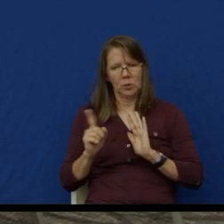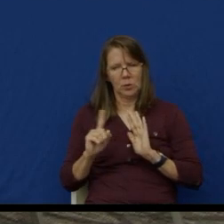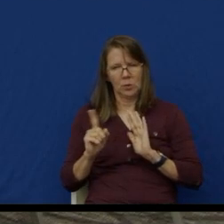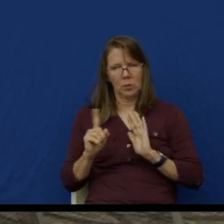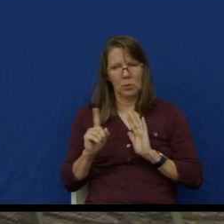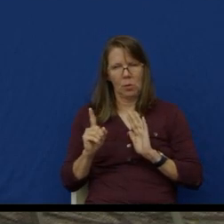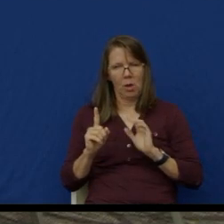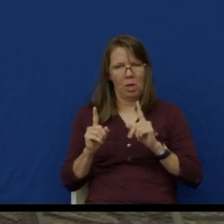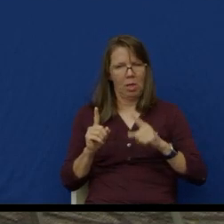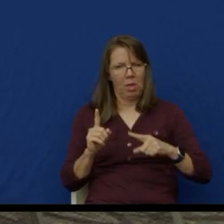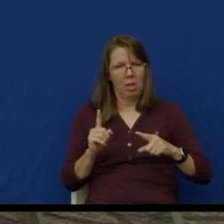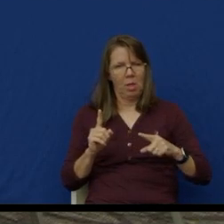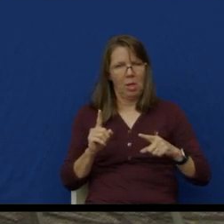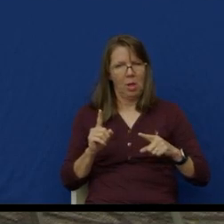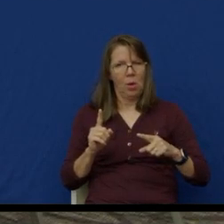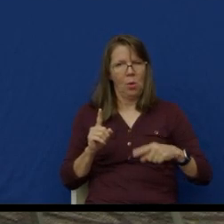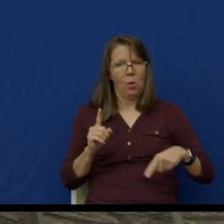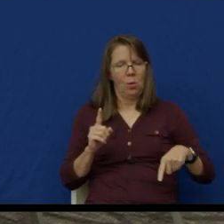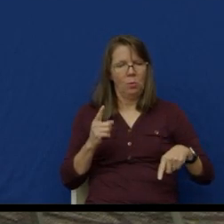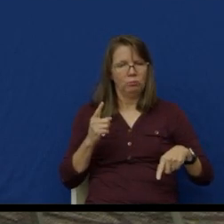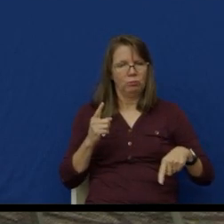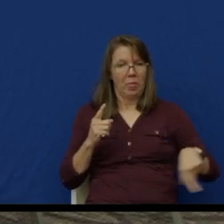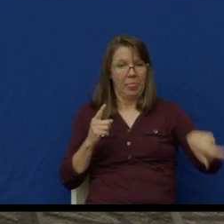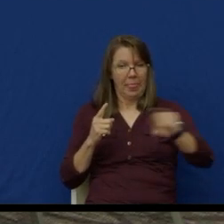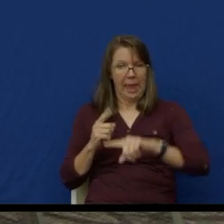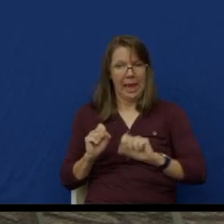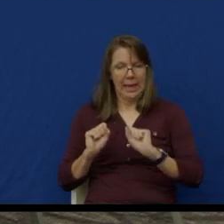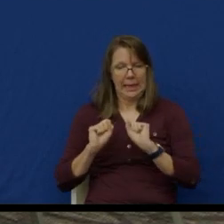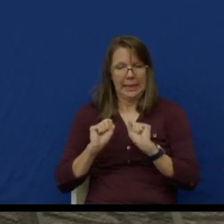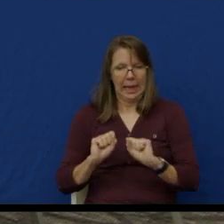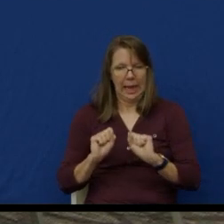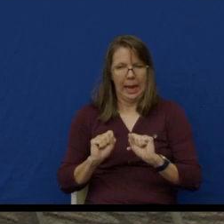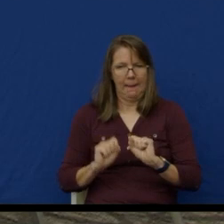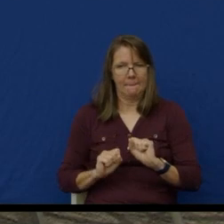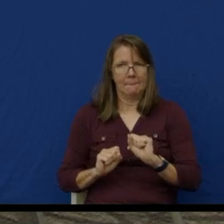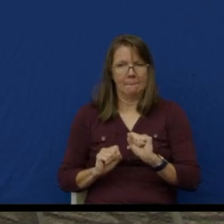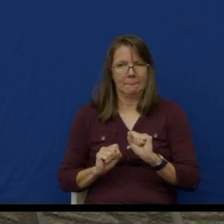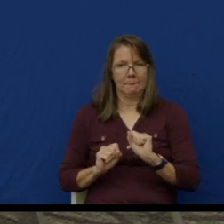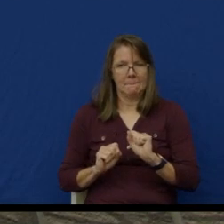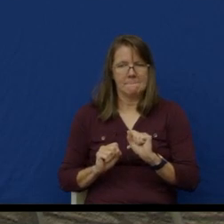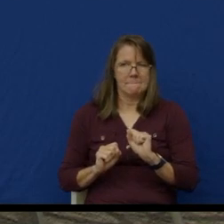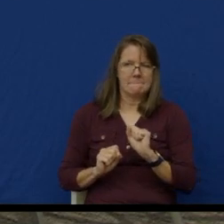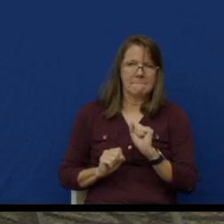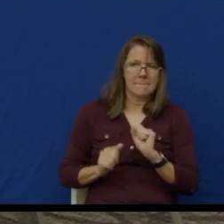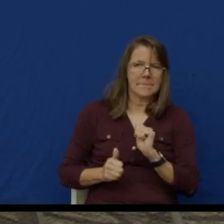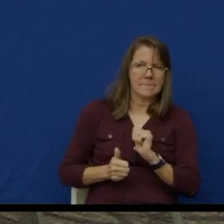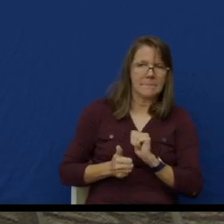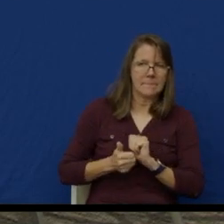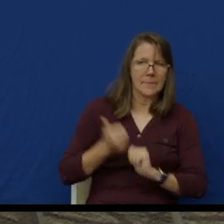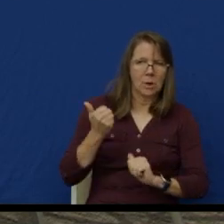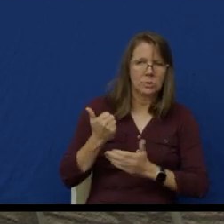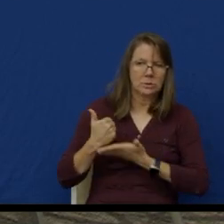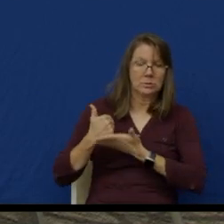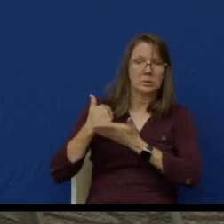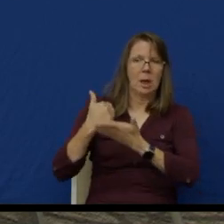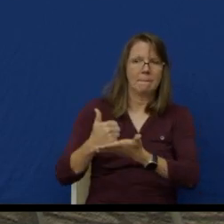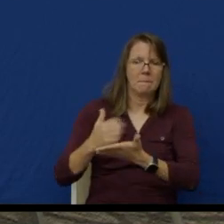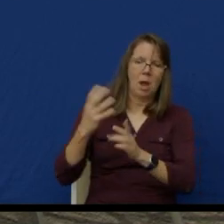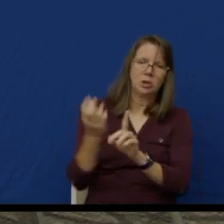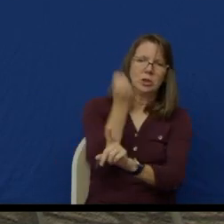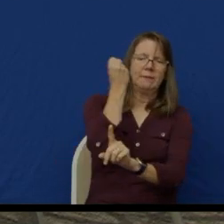investment and further interest can be most productive and leverage the most on behalf of the outcomes that we want